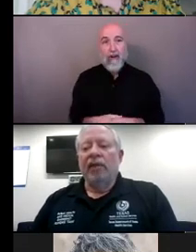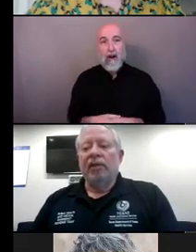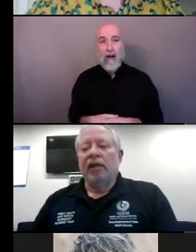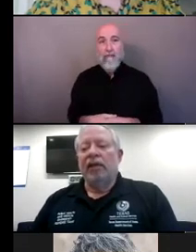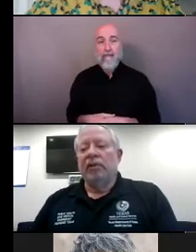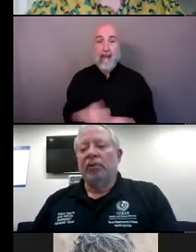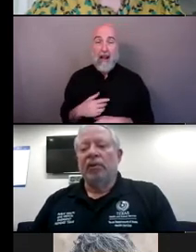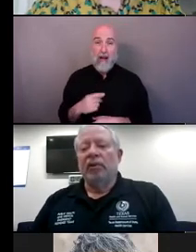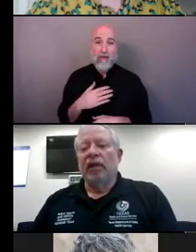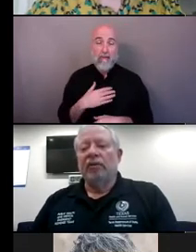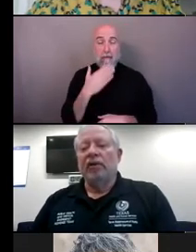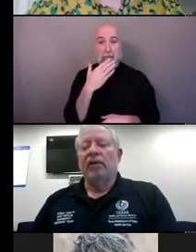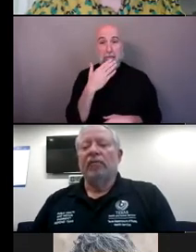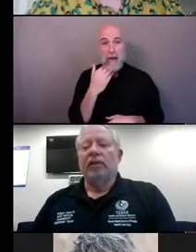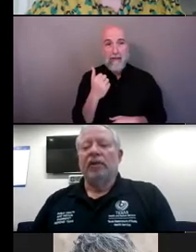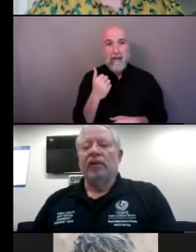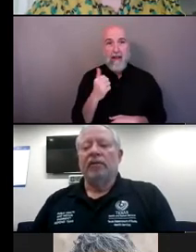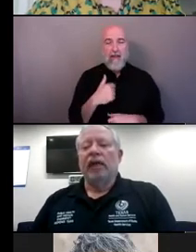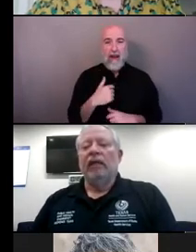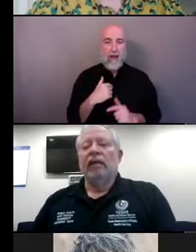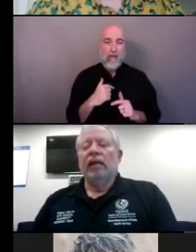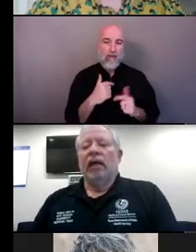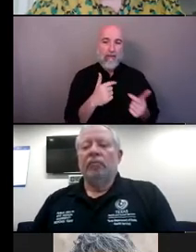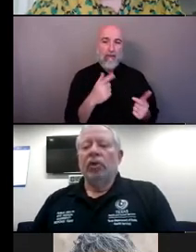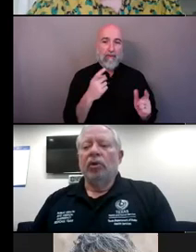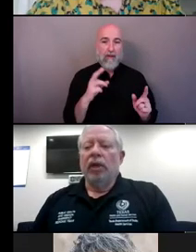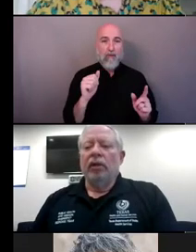do my best to get up to the point where then I'll turn it over to Dr. Ray.